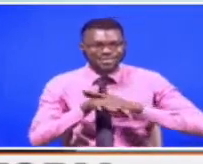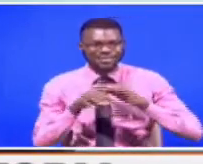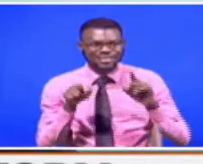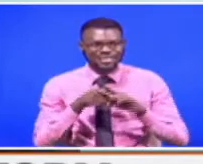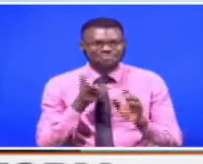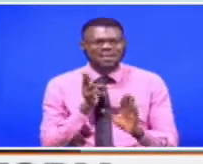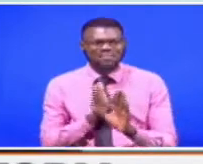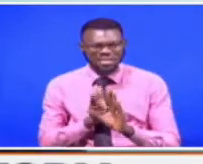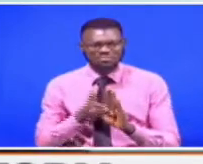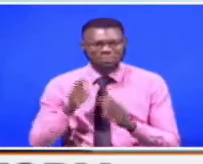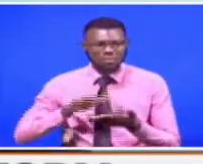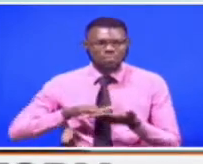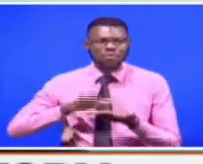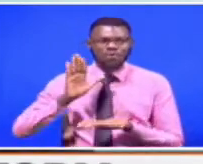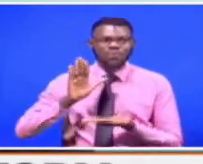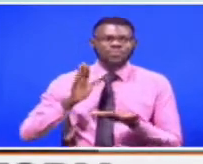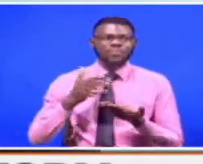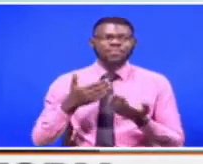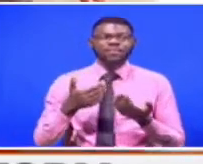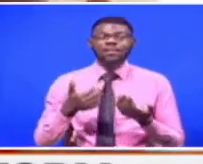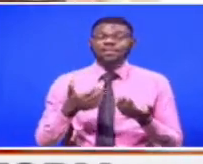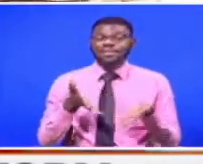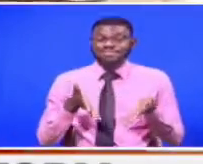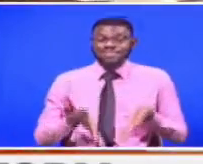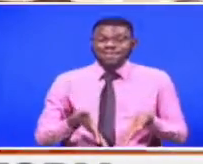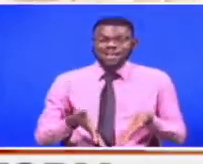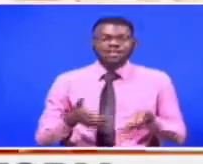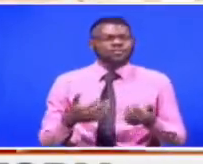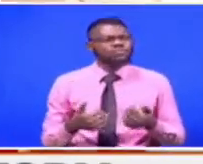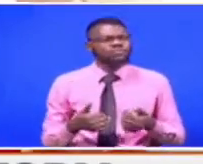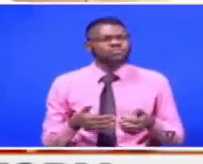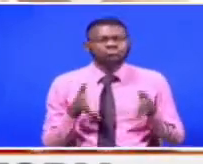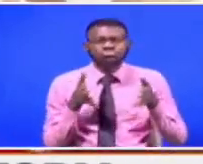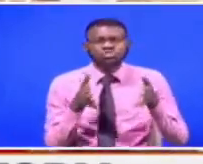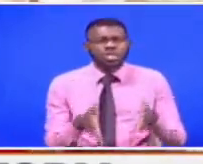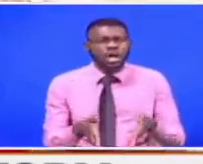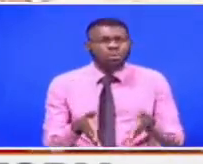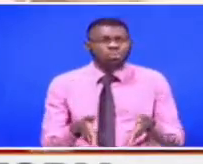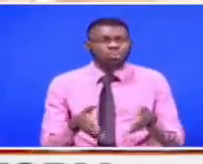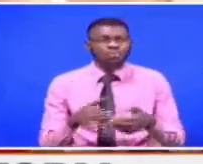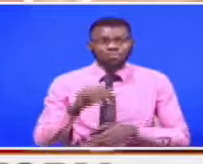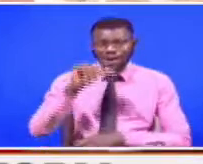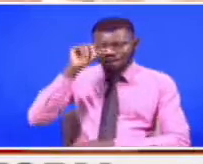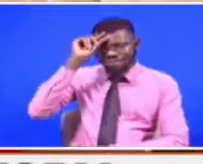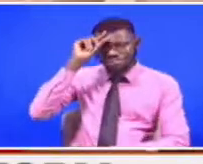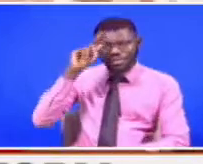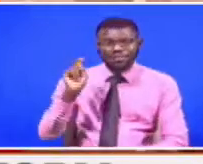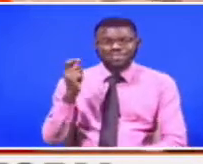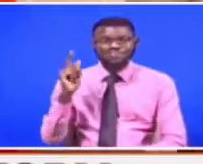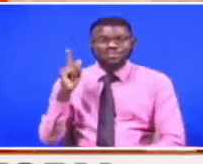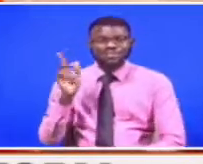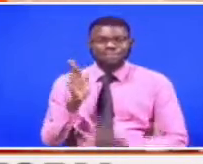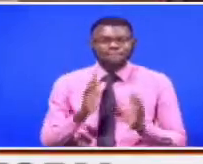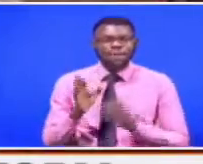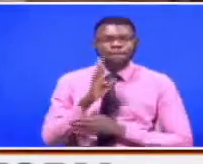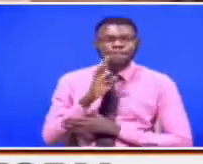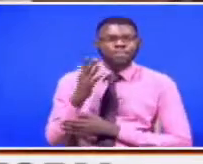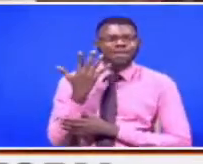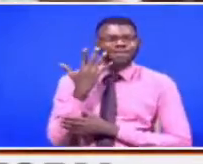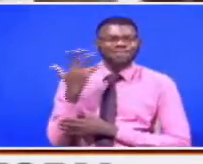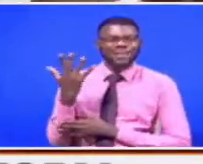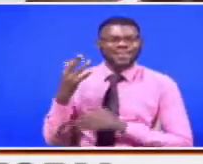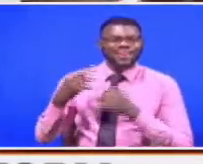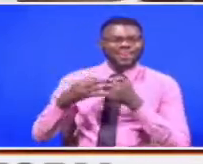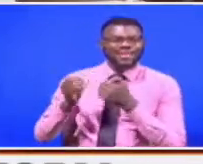participate even more in the debt market in Kenya. This comes at a time the Kenya Kwanza government plans to borrow 580